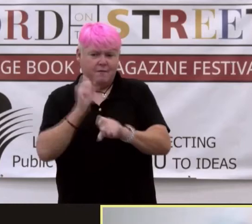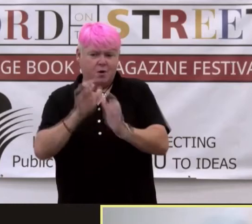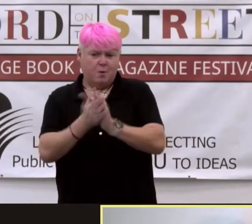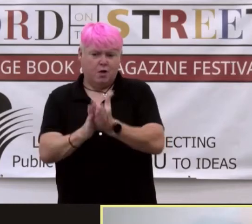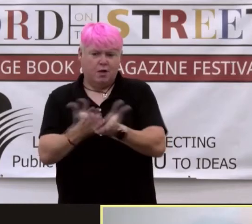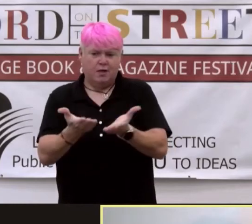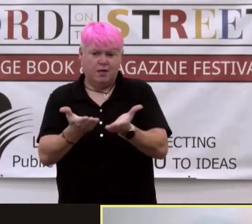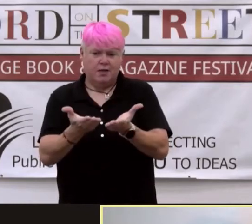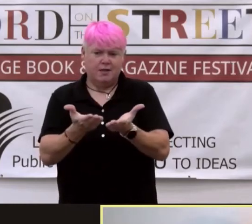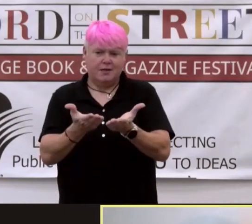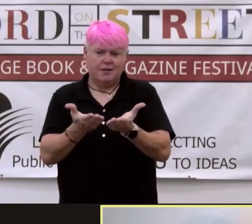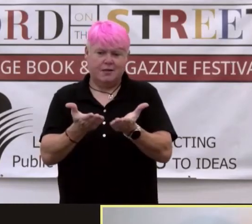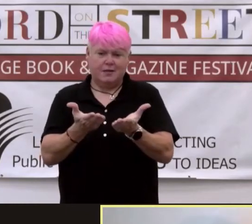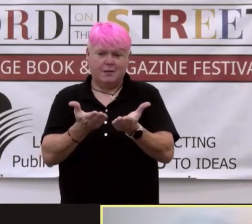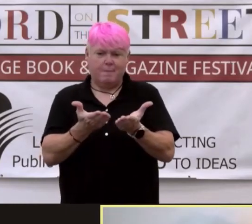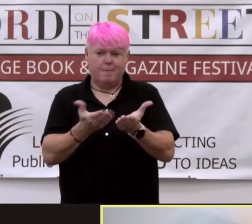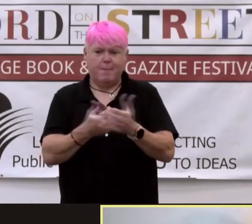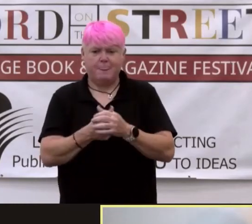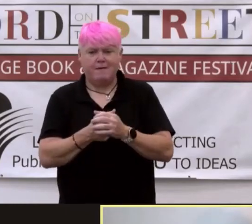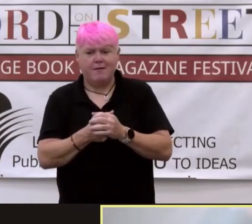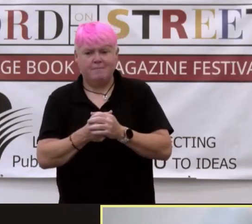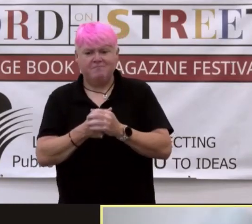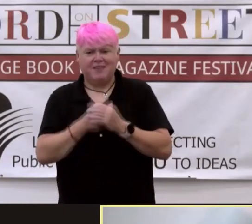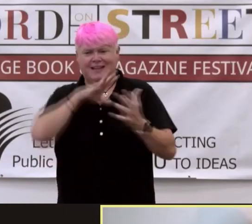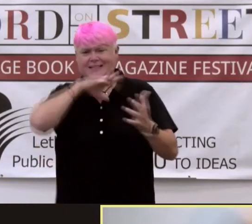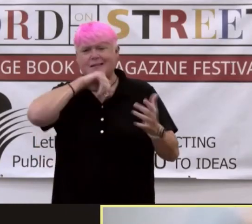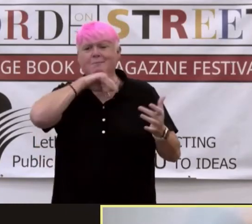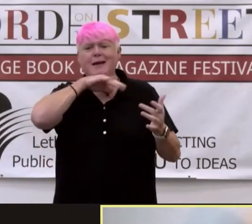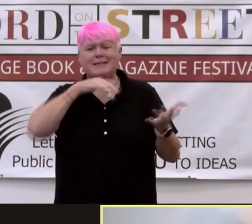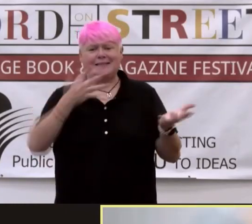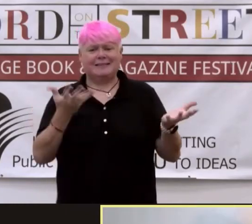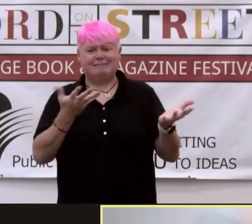It's a mess is what it looks like.